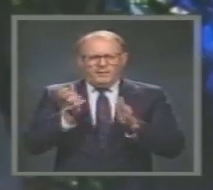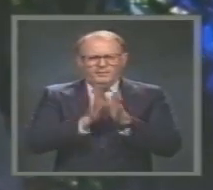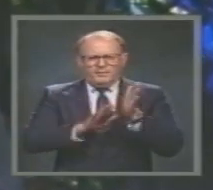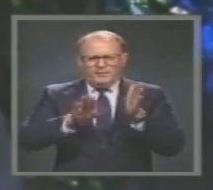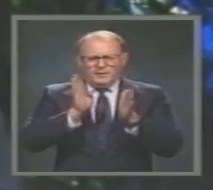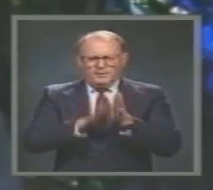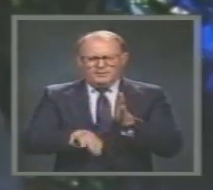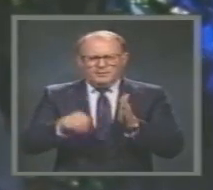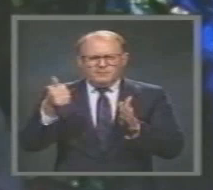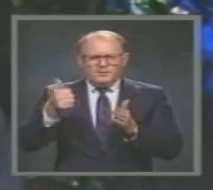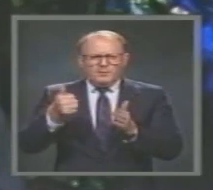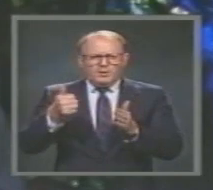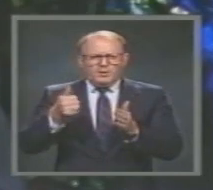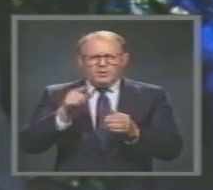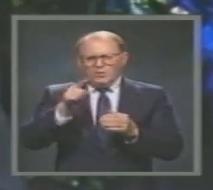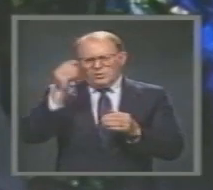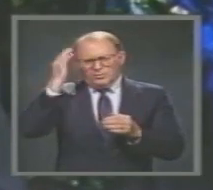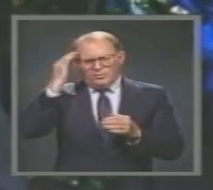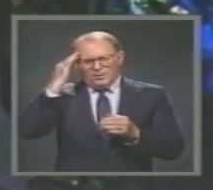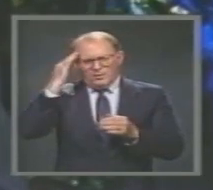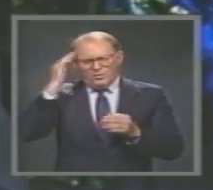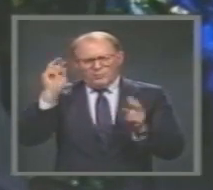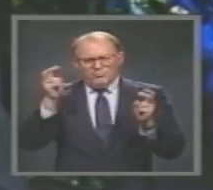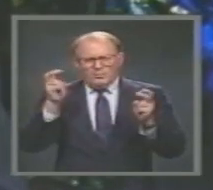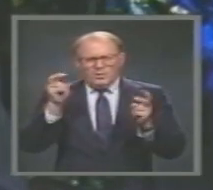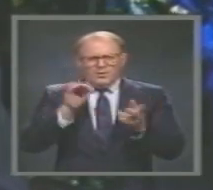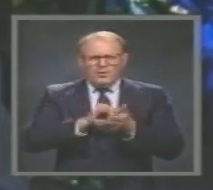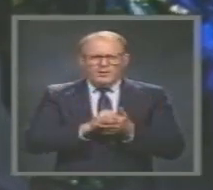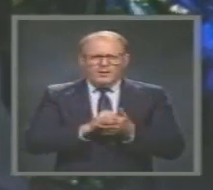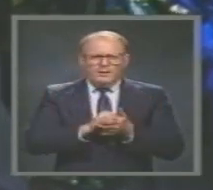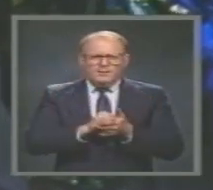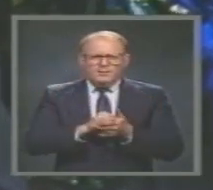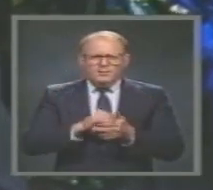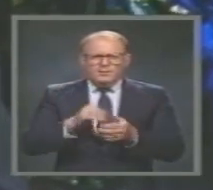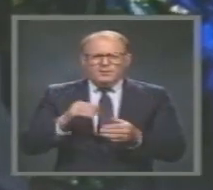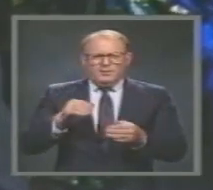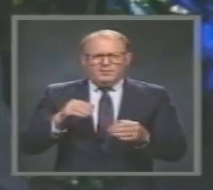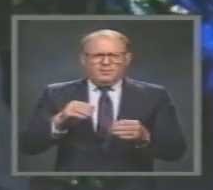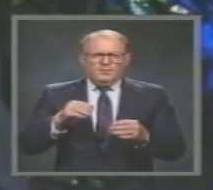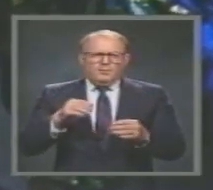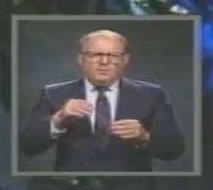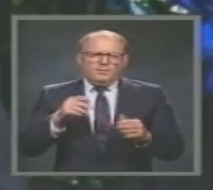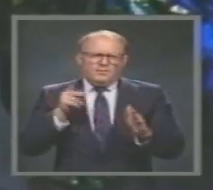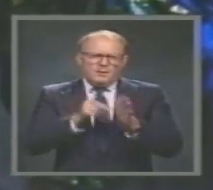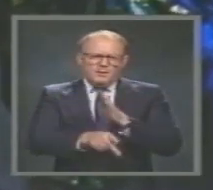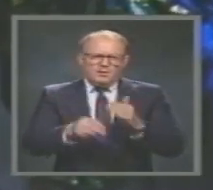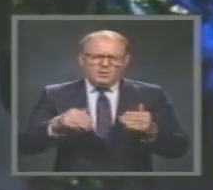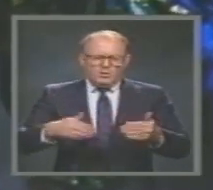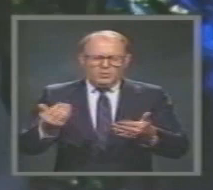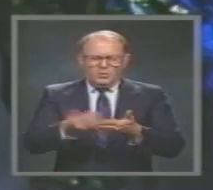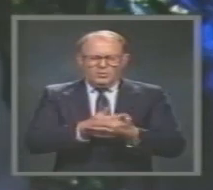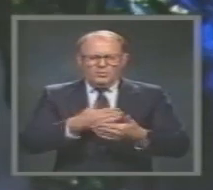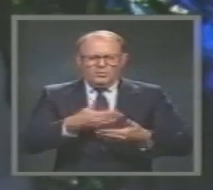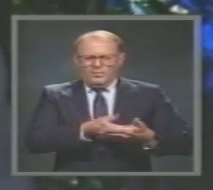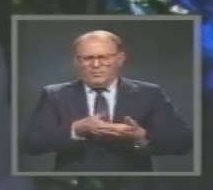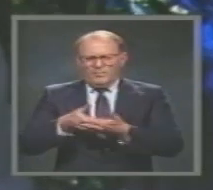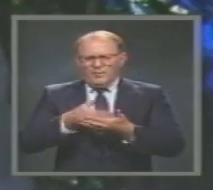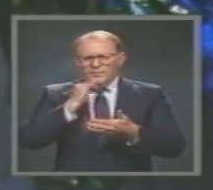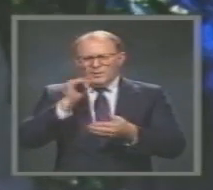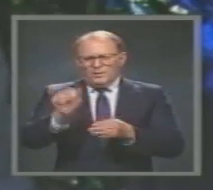said, this is a quote, that infanticide is being practiced right now in this